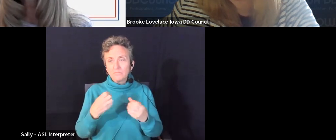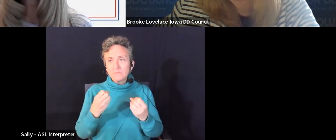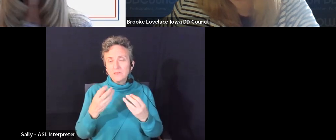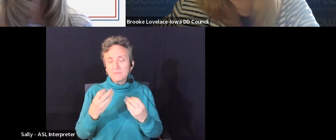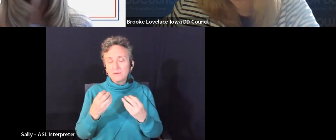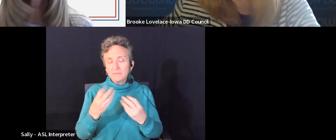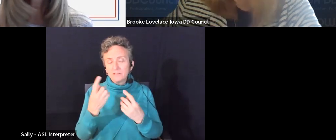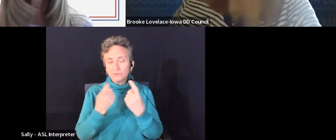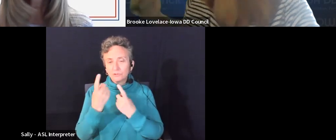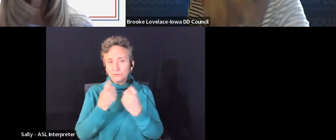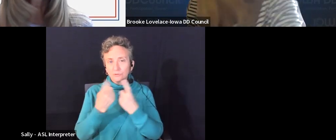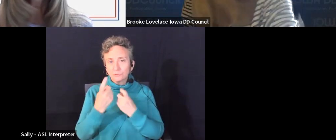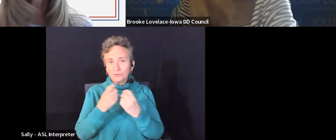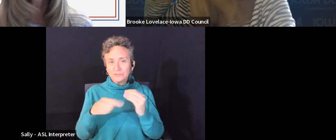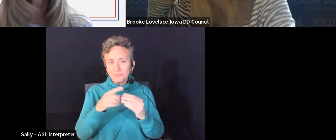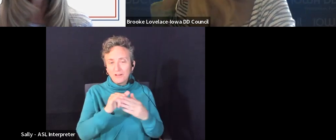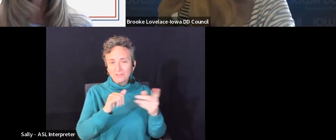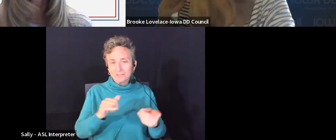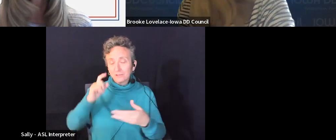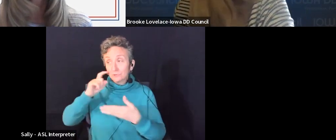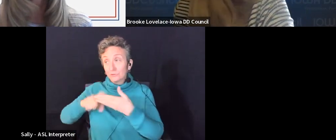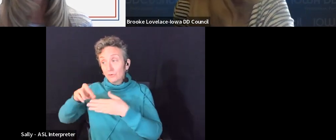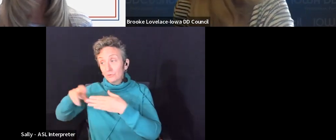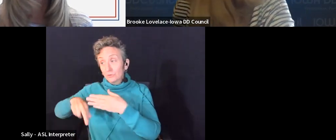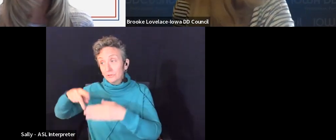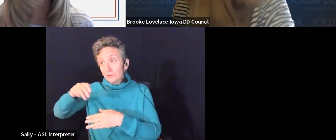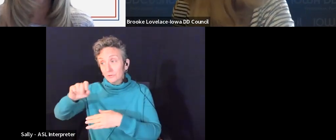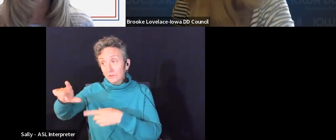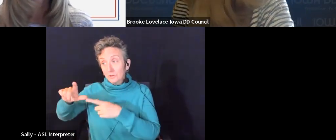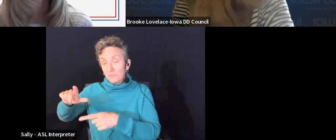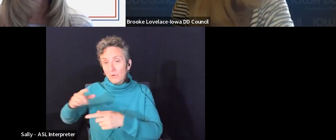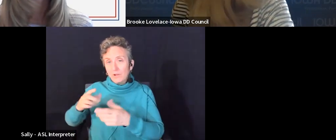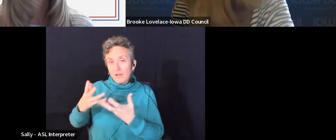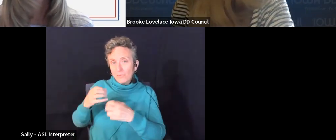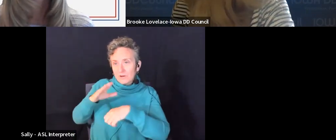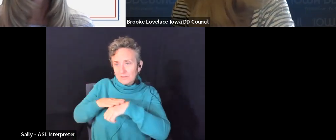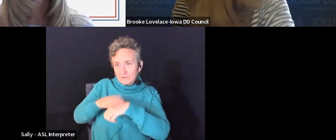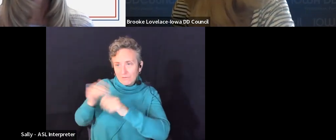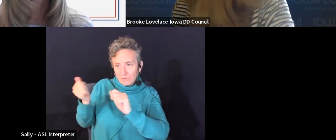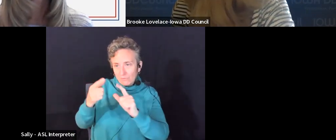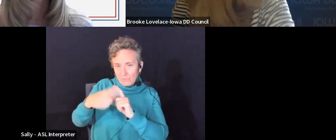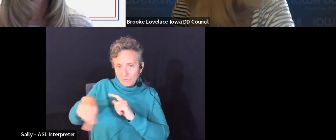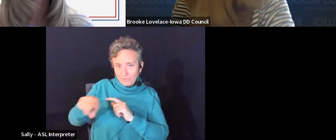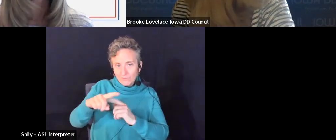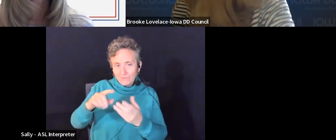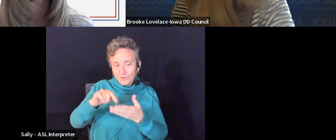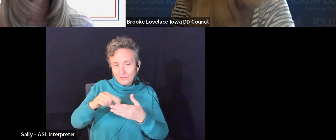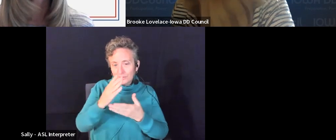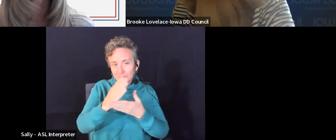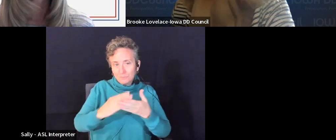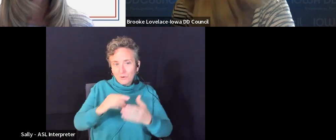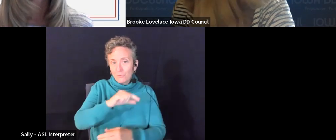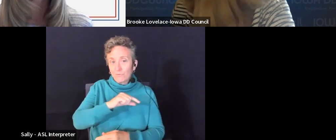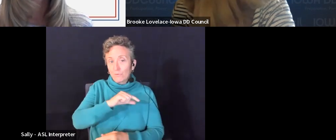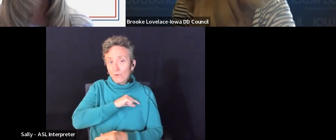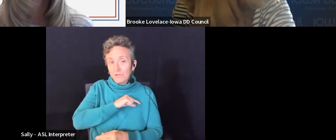So as we're looking at the results of that poll here in a minute, I'm just going to caveat the section on qualified